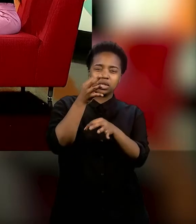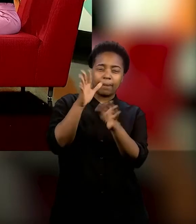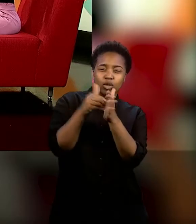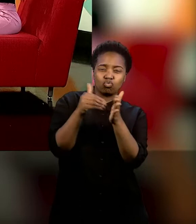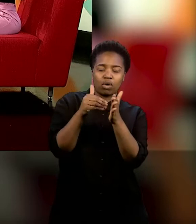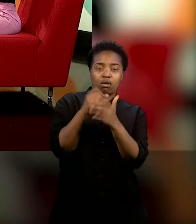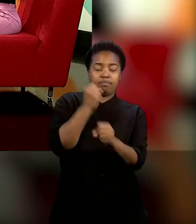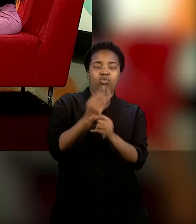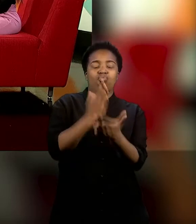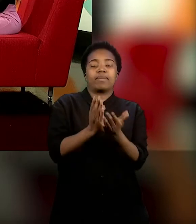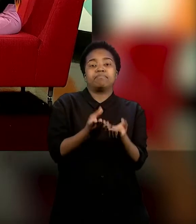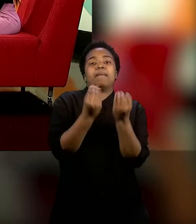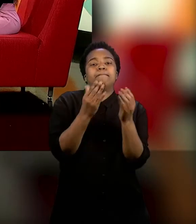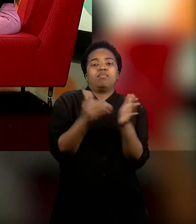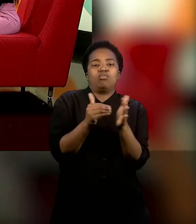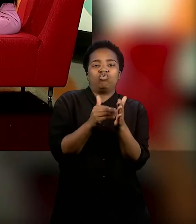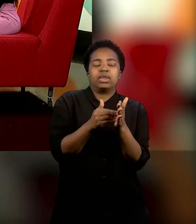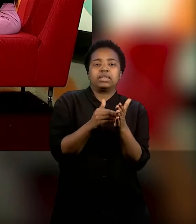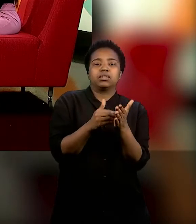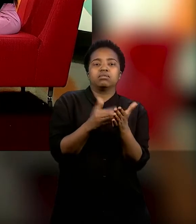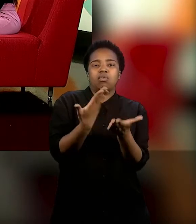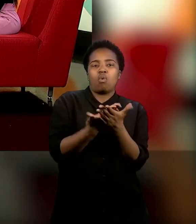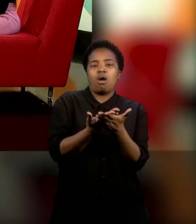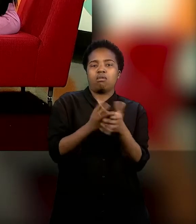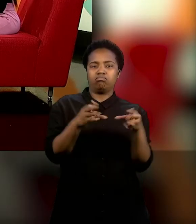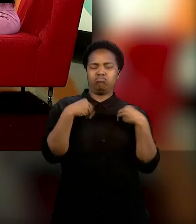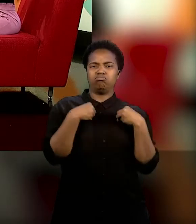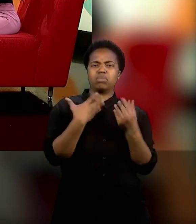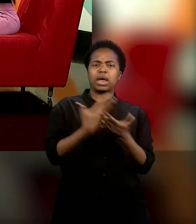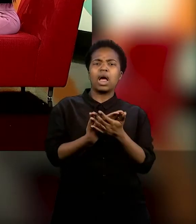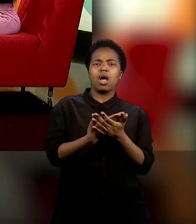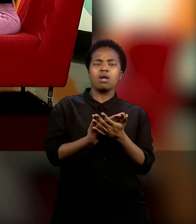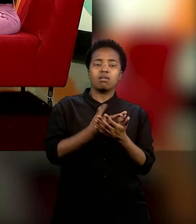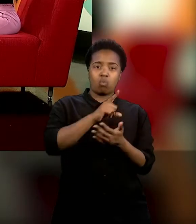in regards to my matric, but I had to make sure that I had to get my matric certificate